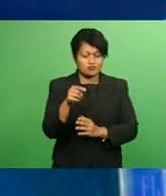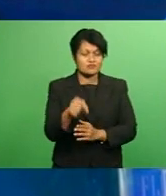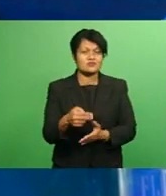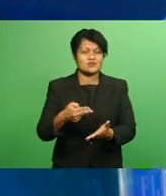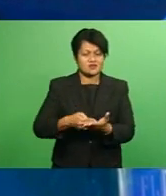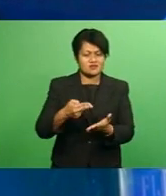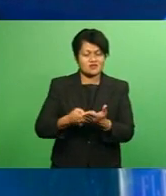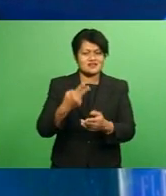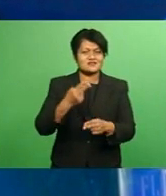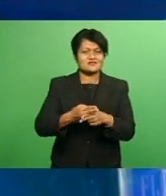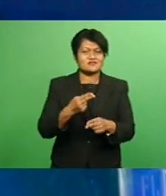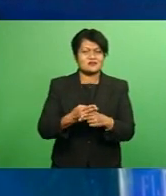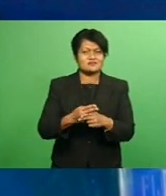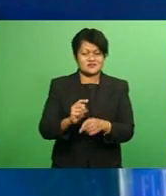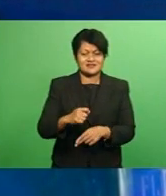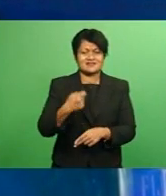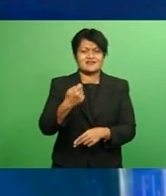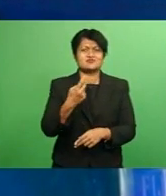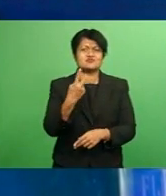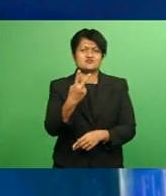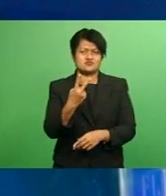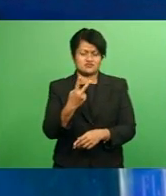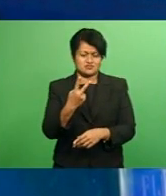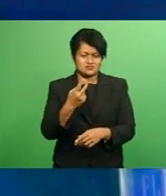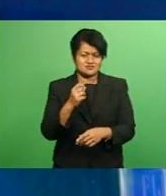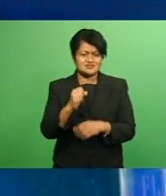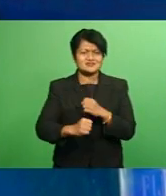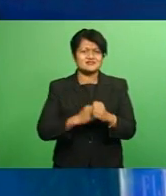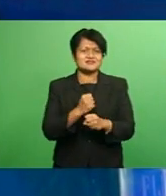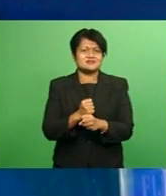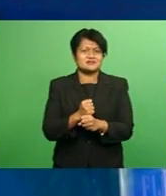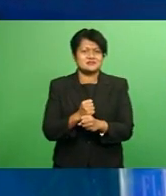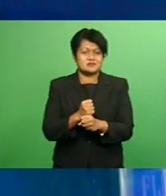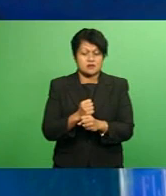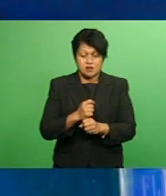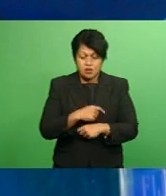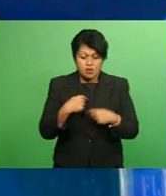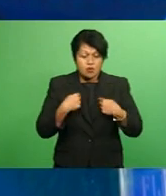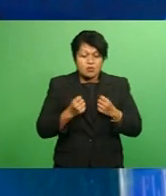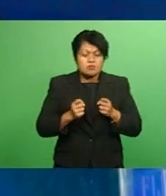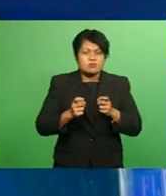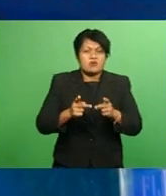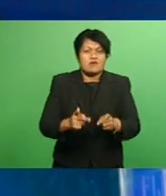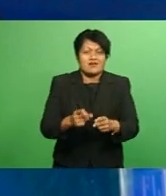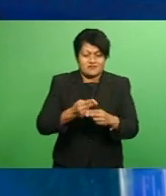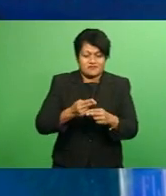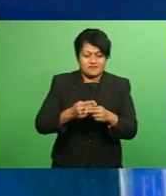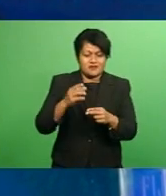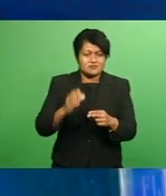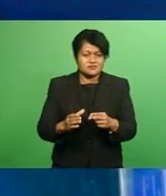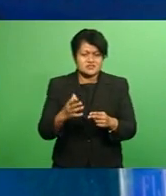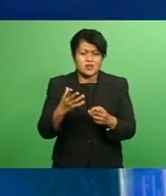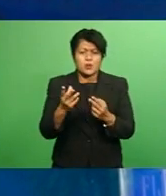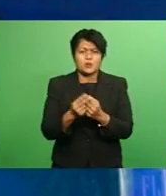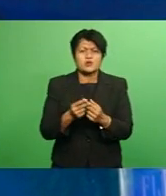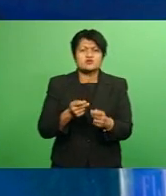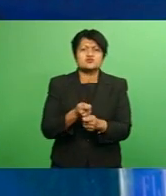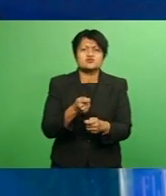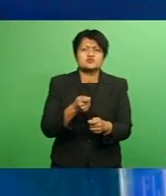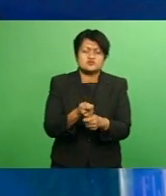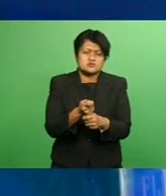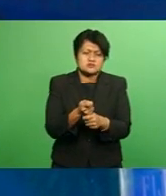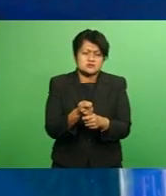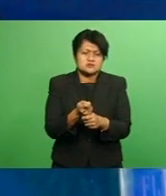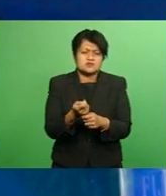2 cropping seasons. Over time, we will be providing farmers with access to mechanized tools as well as